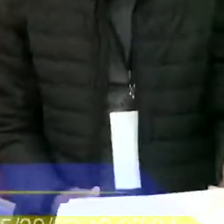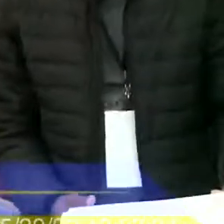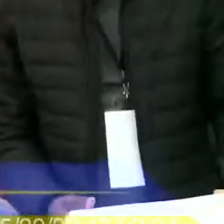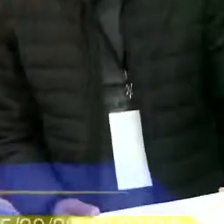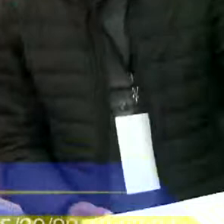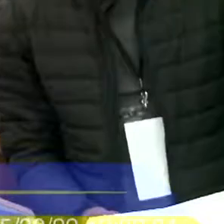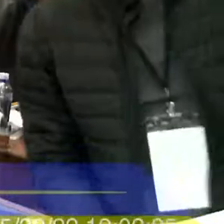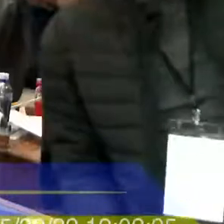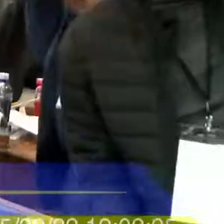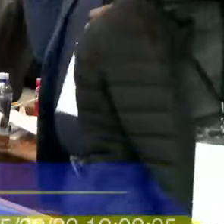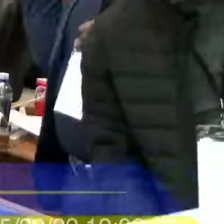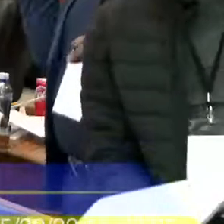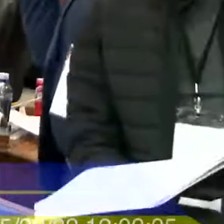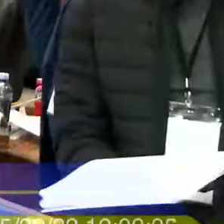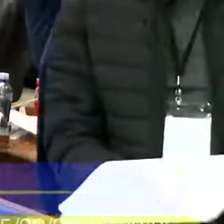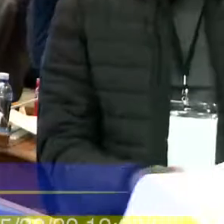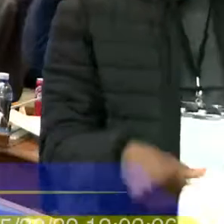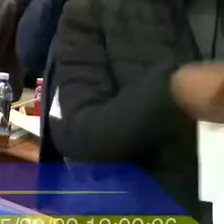it